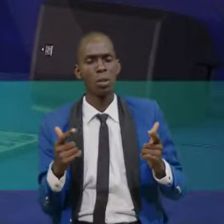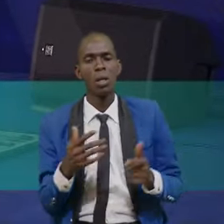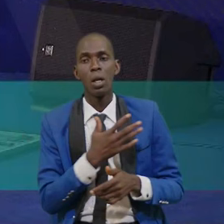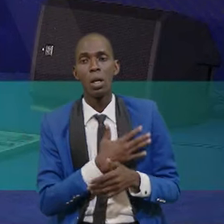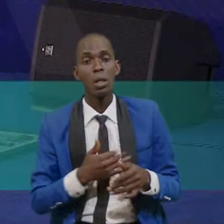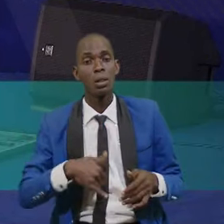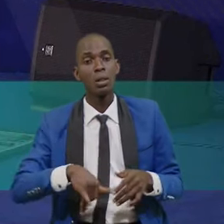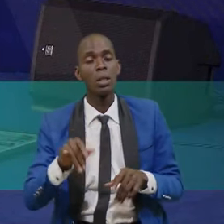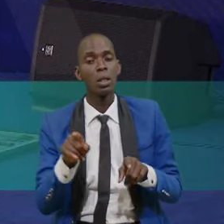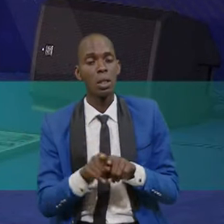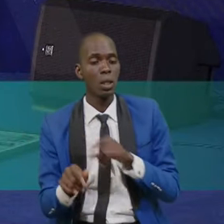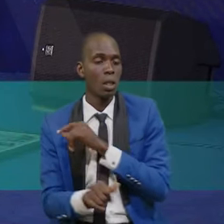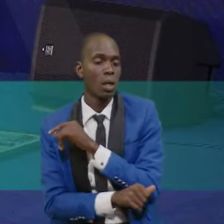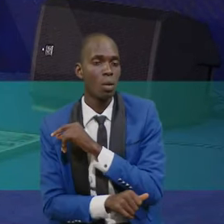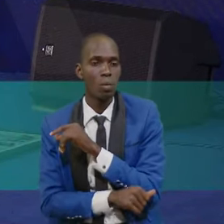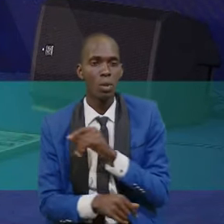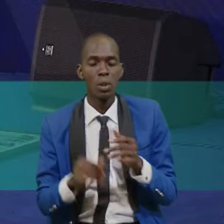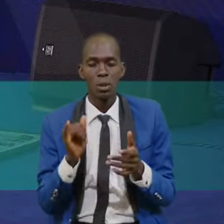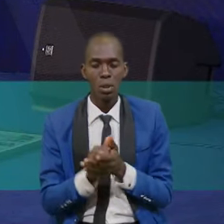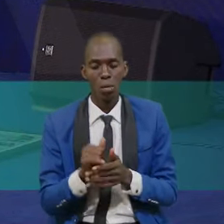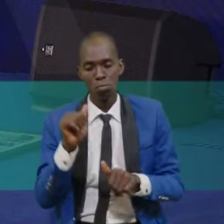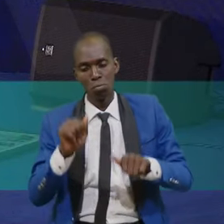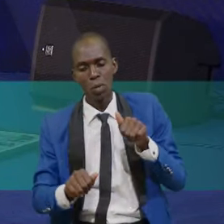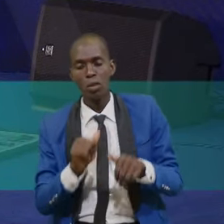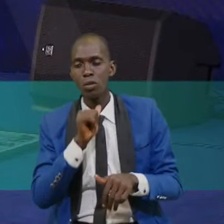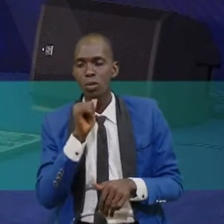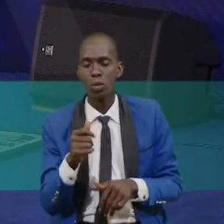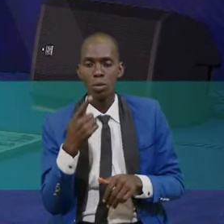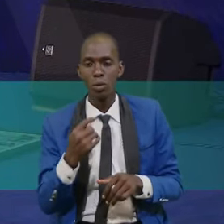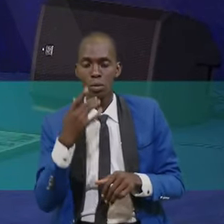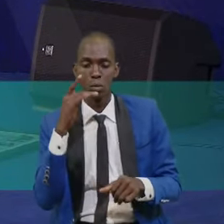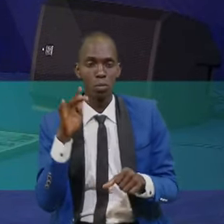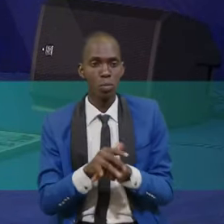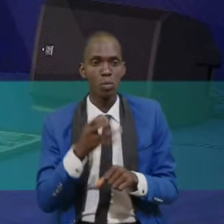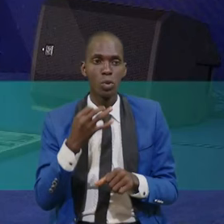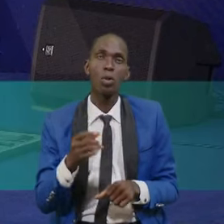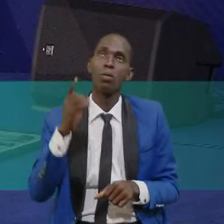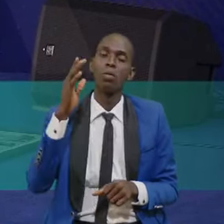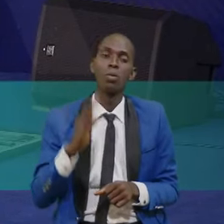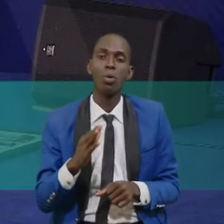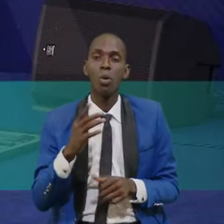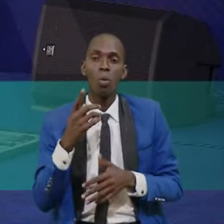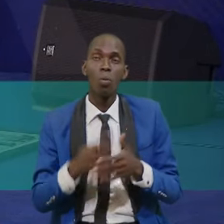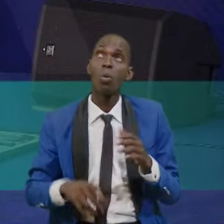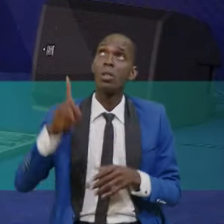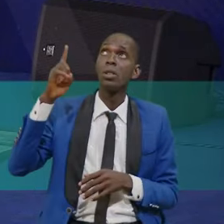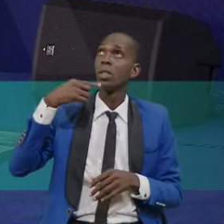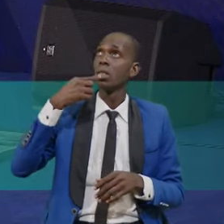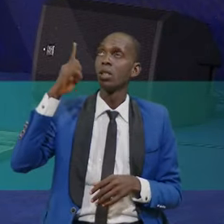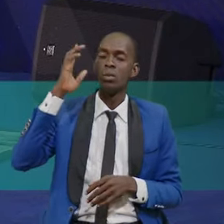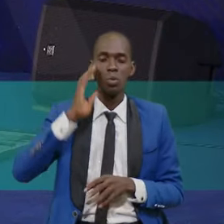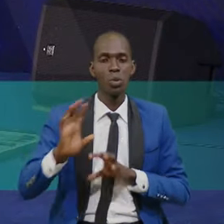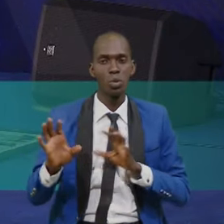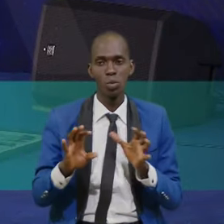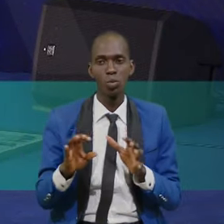you stagger not at the promise of God through unbelief. What he has said he will do in